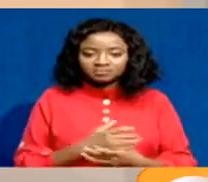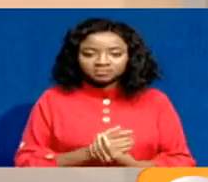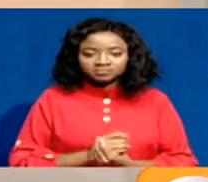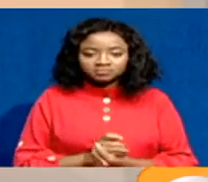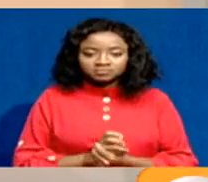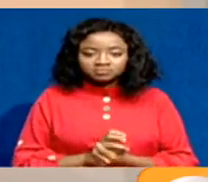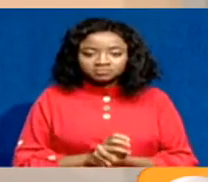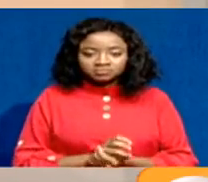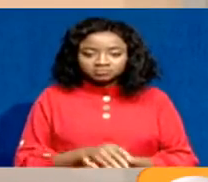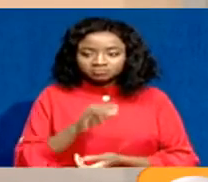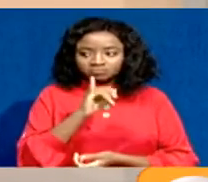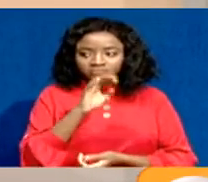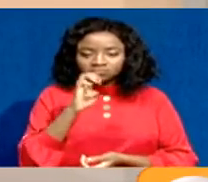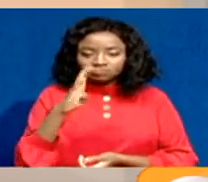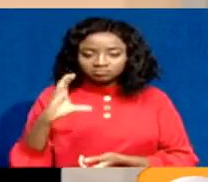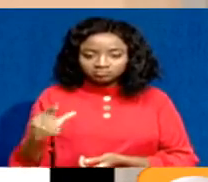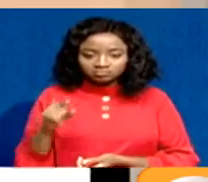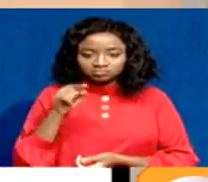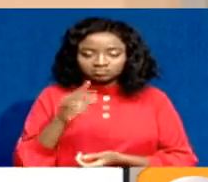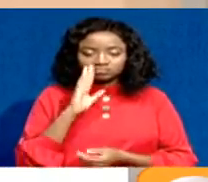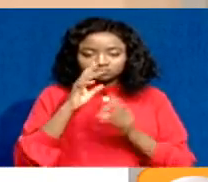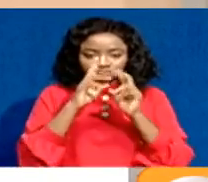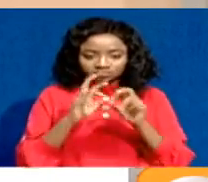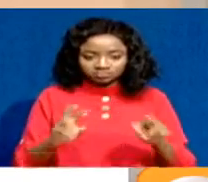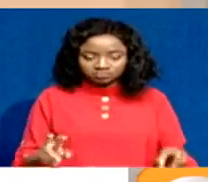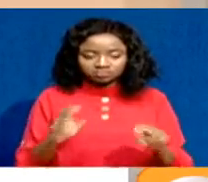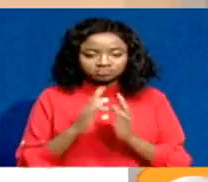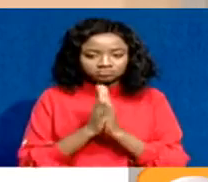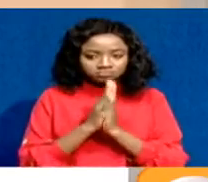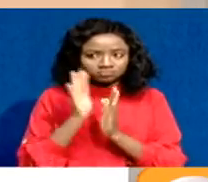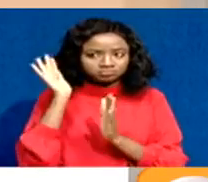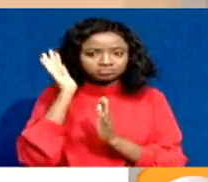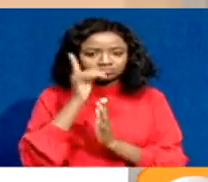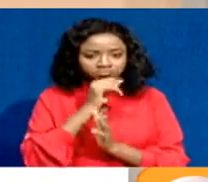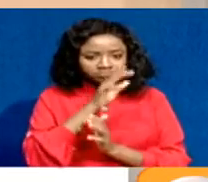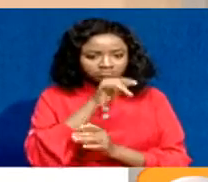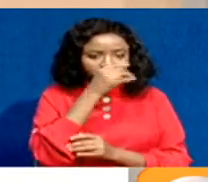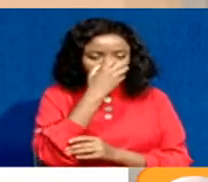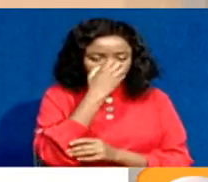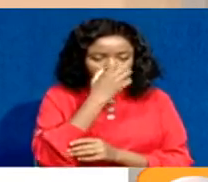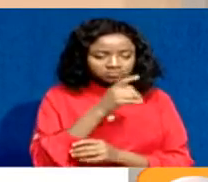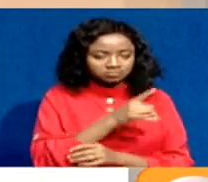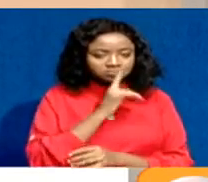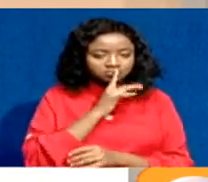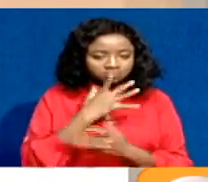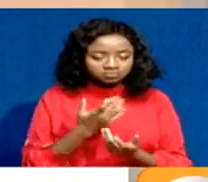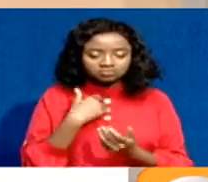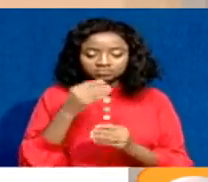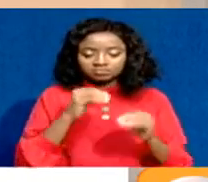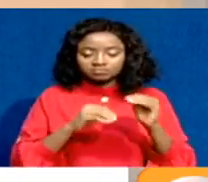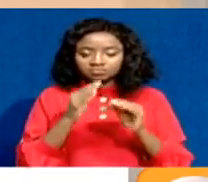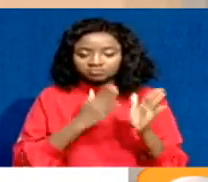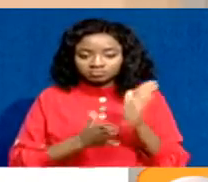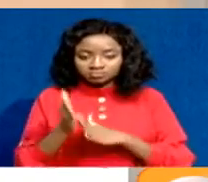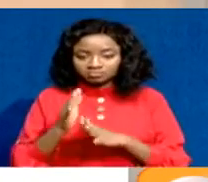The Independent Electoral and Boundaries Commission, IEBC, will investigate claims by Deputy President William Ruto that there are plans to rig the August 9th